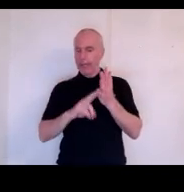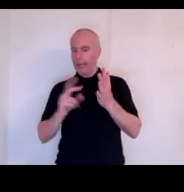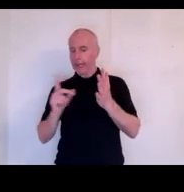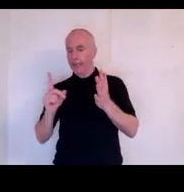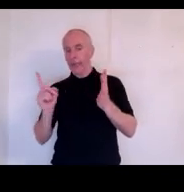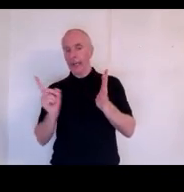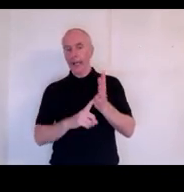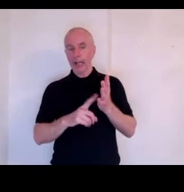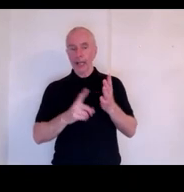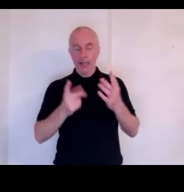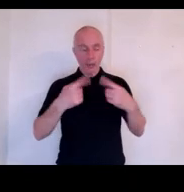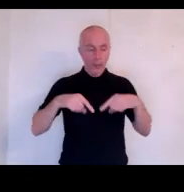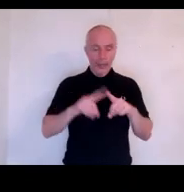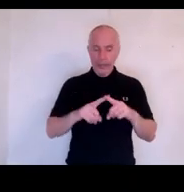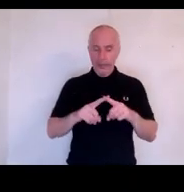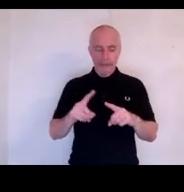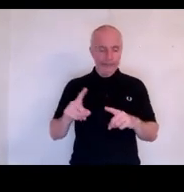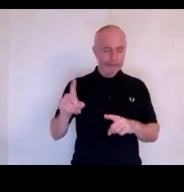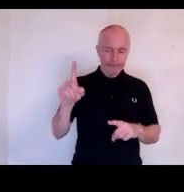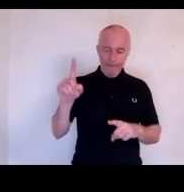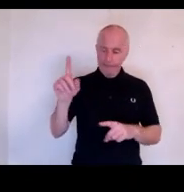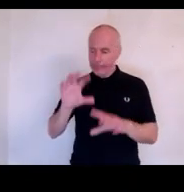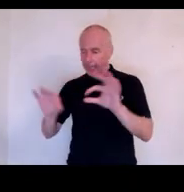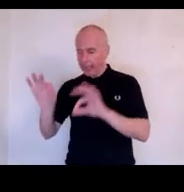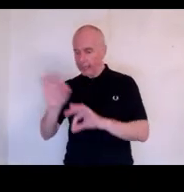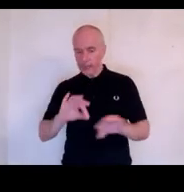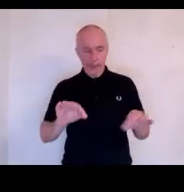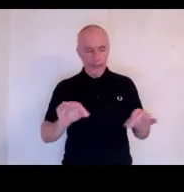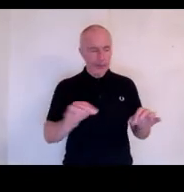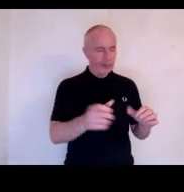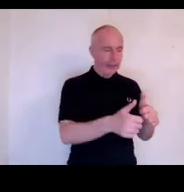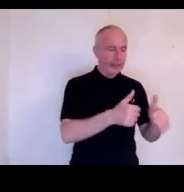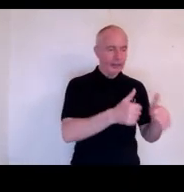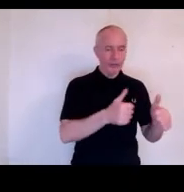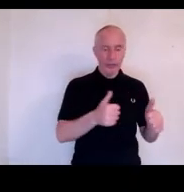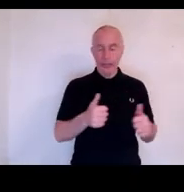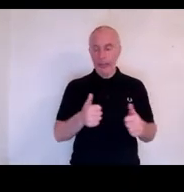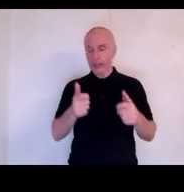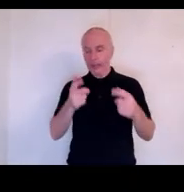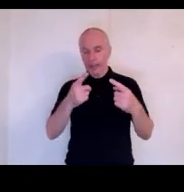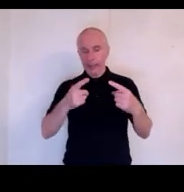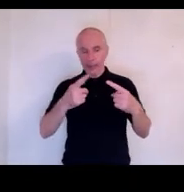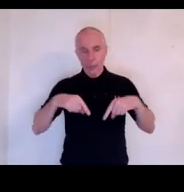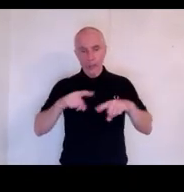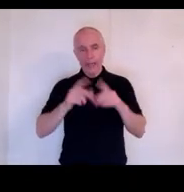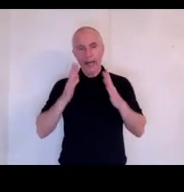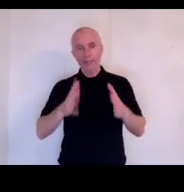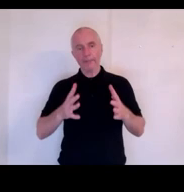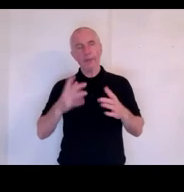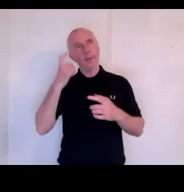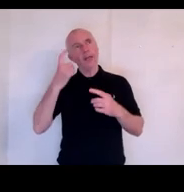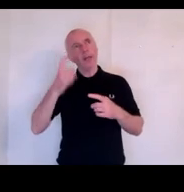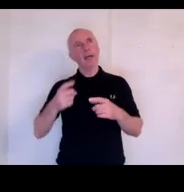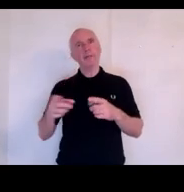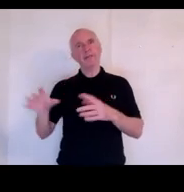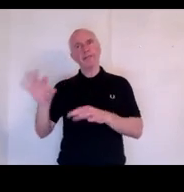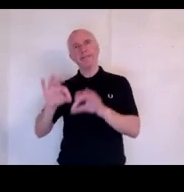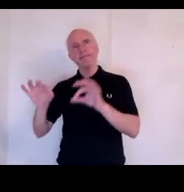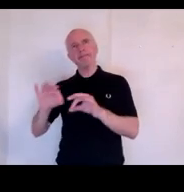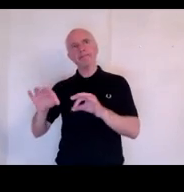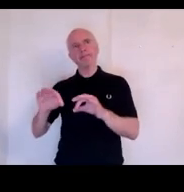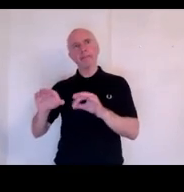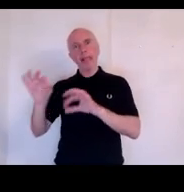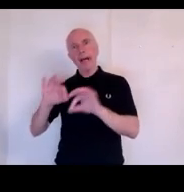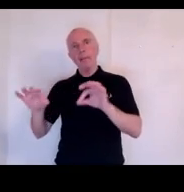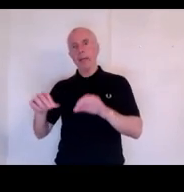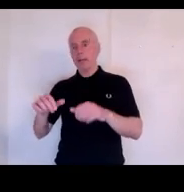between science and industry. We have to understand a lot about how some of these processes might work brilliantly at a lab scale,